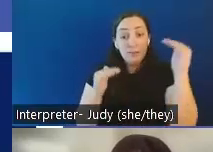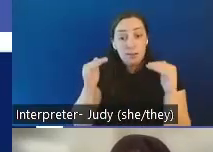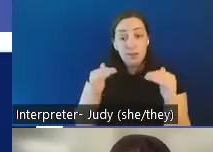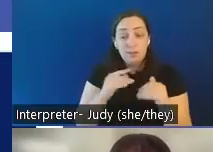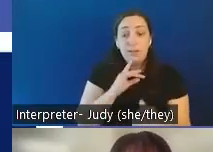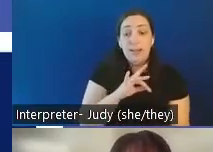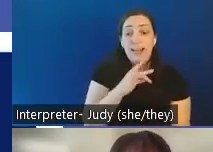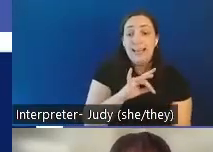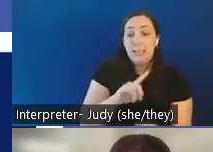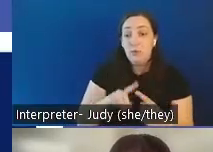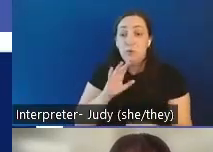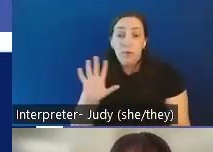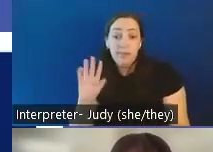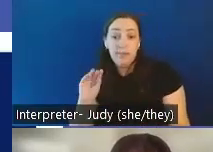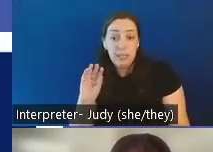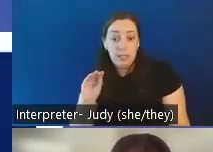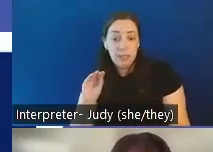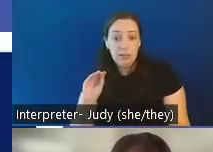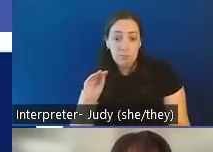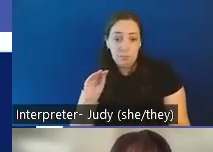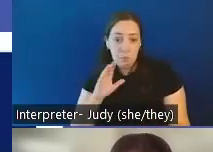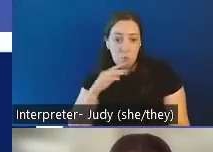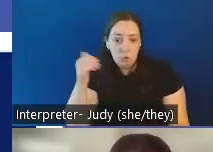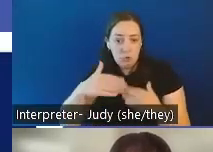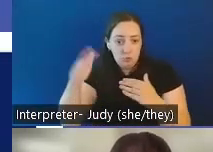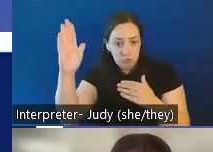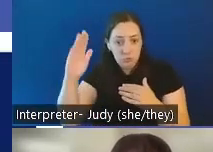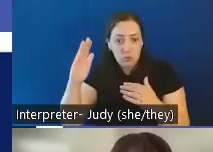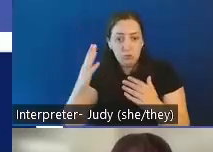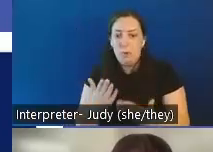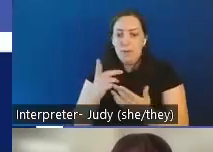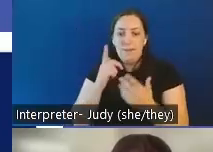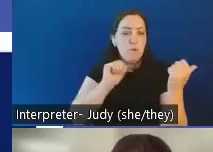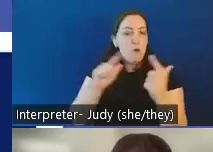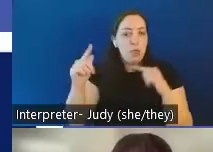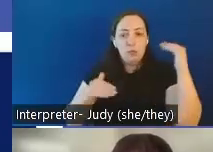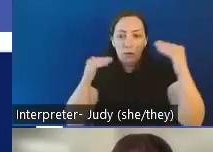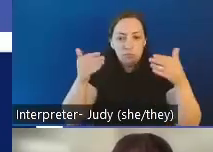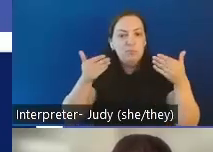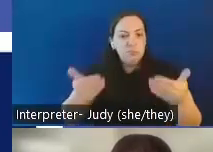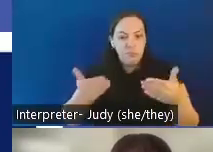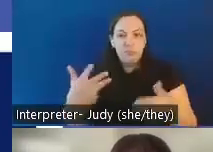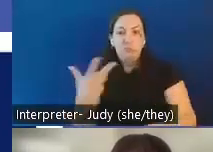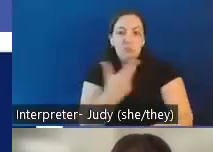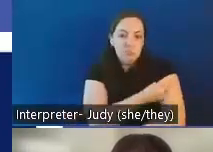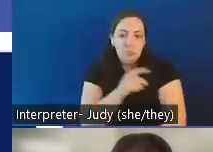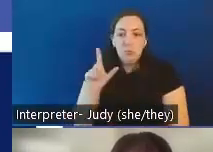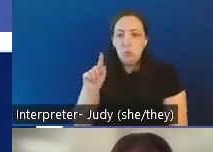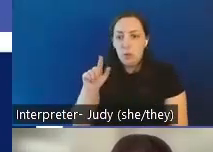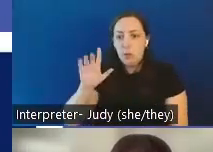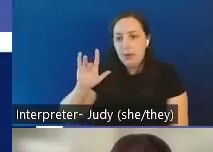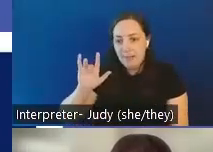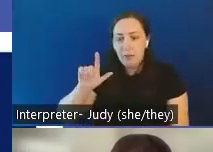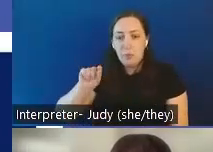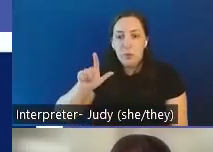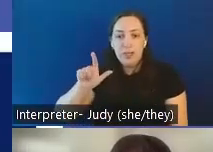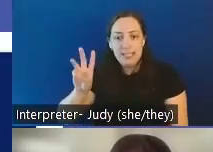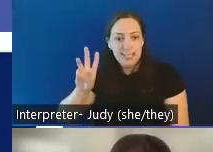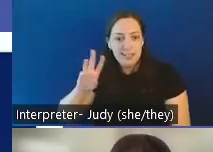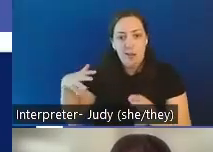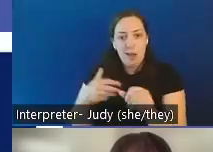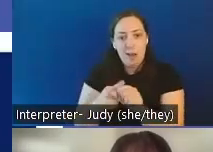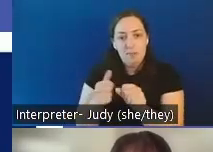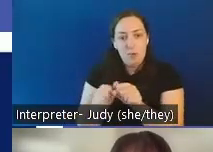those older adults, right now, the recommendation is for all adults also to get the 2025-2026 updated